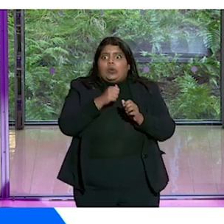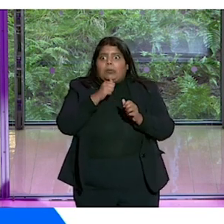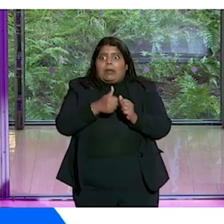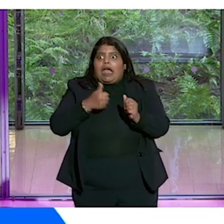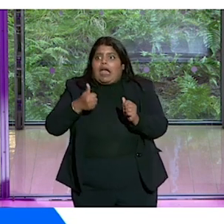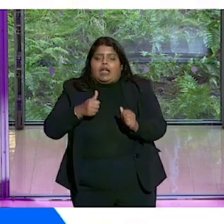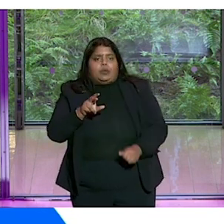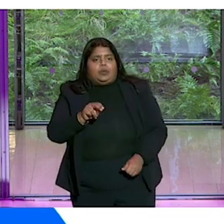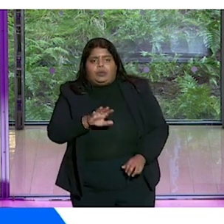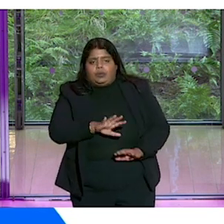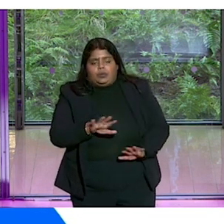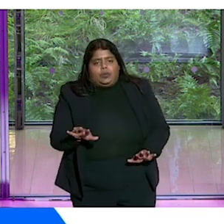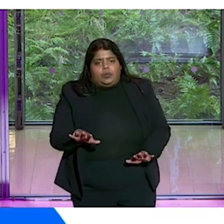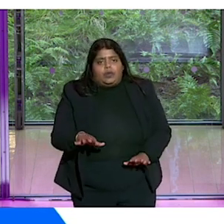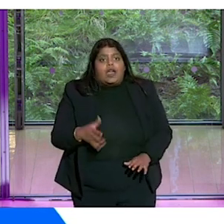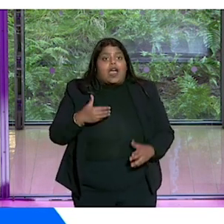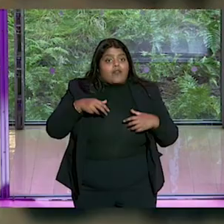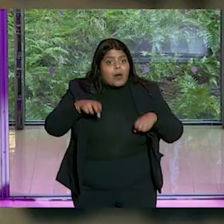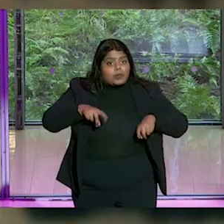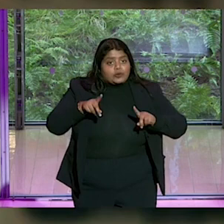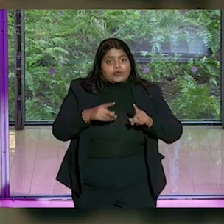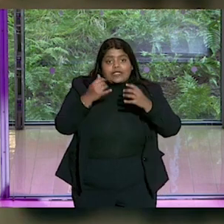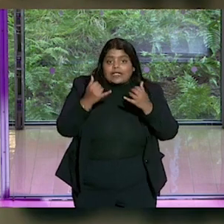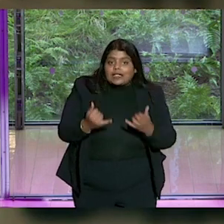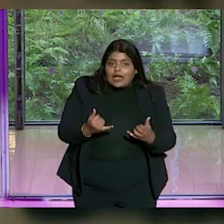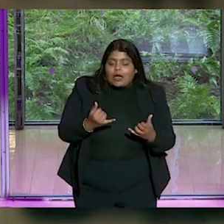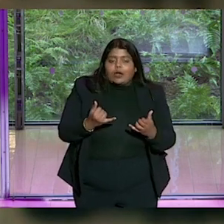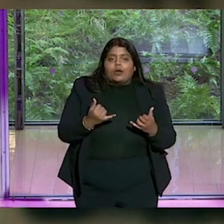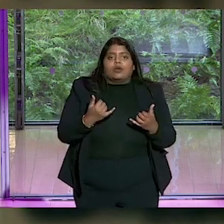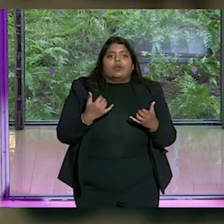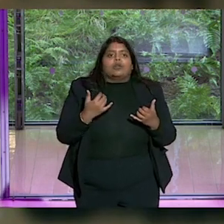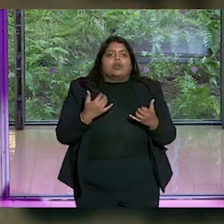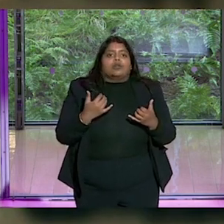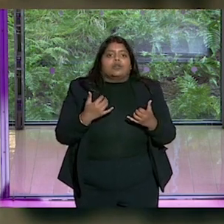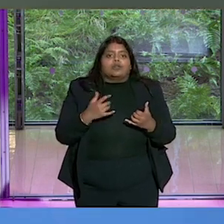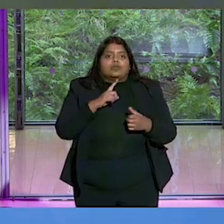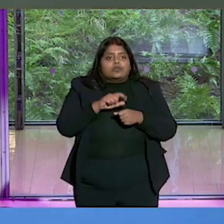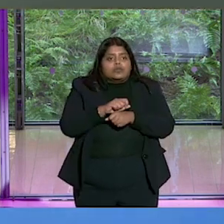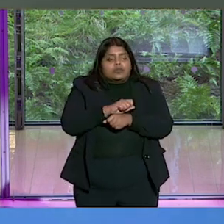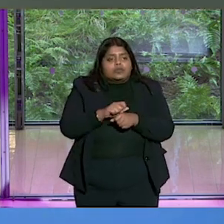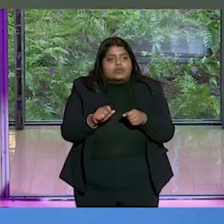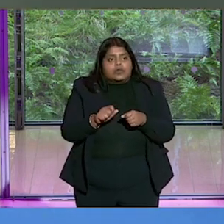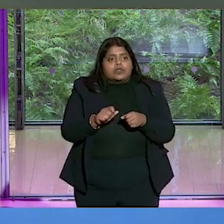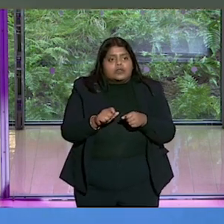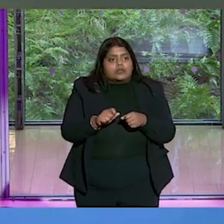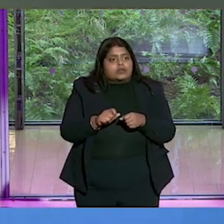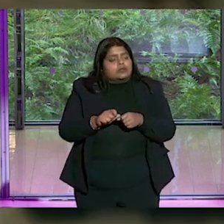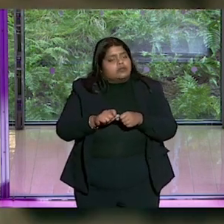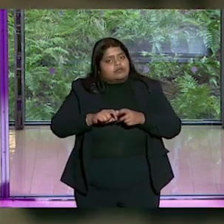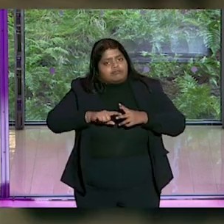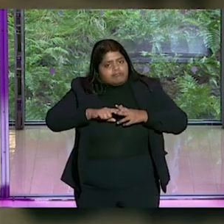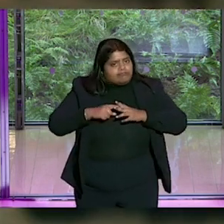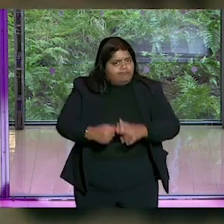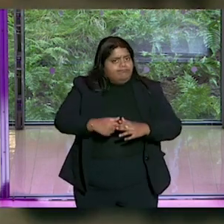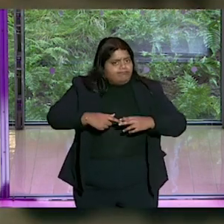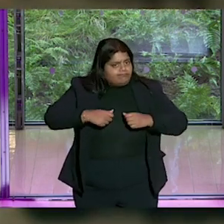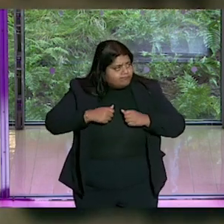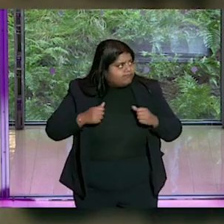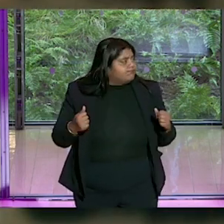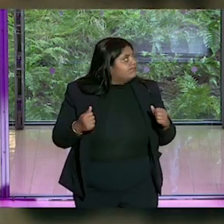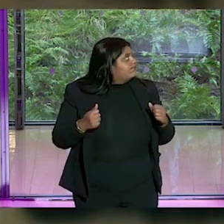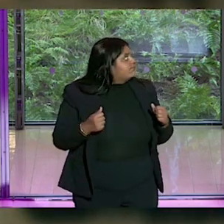There is an opportunity now, though, to really let it rip with your